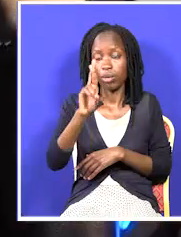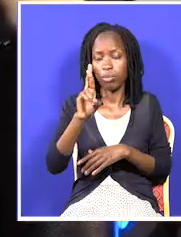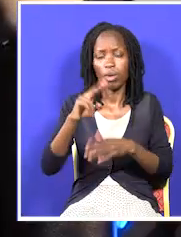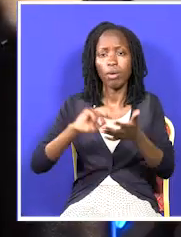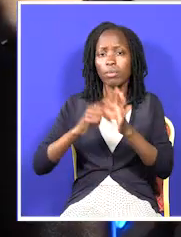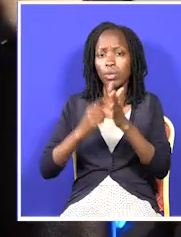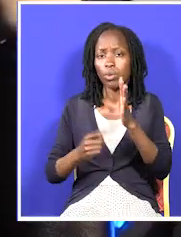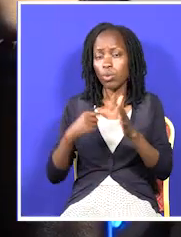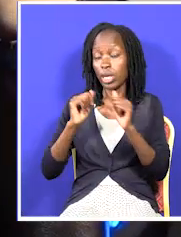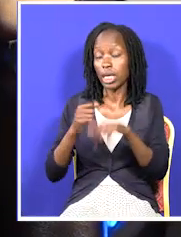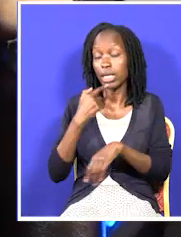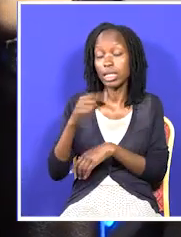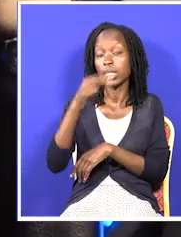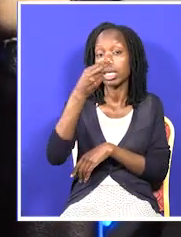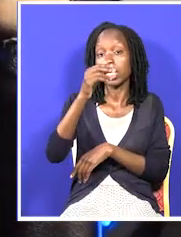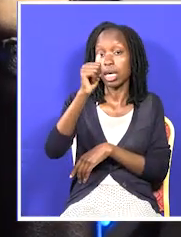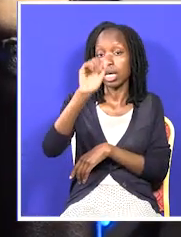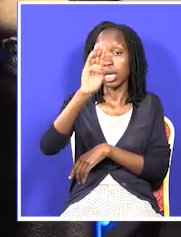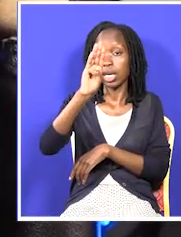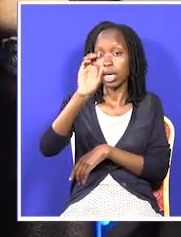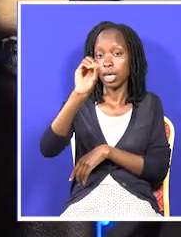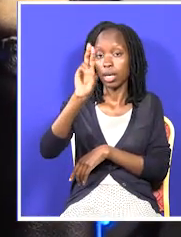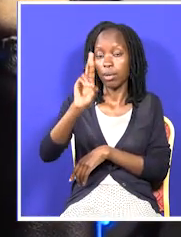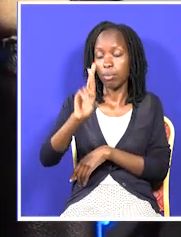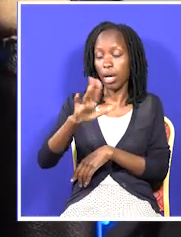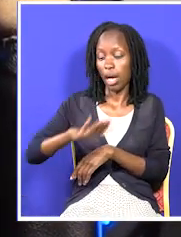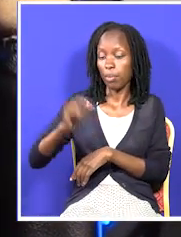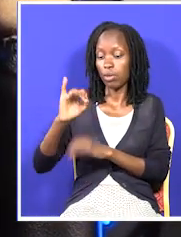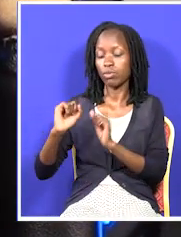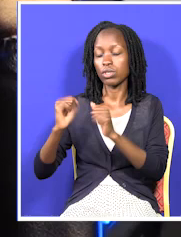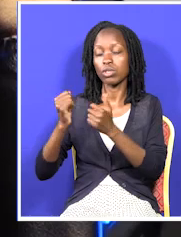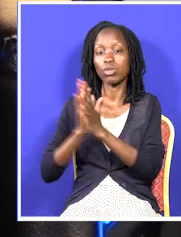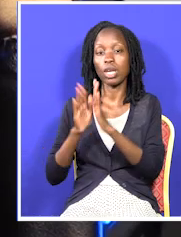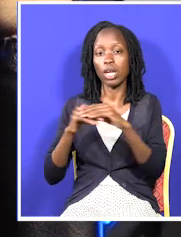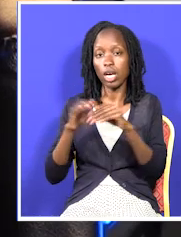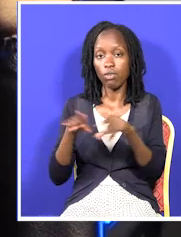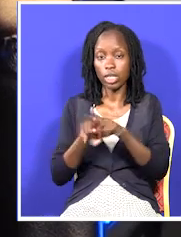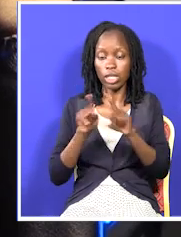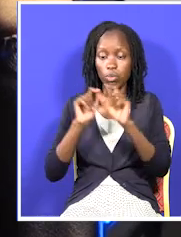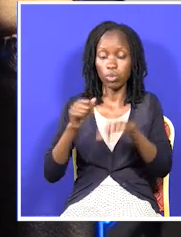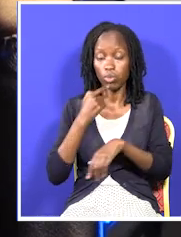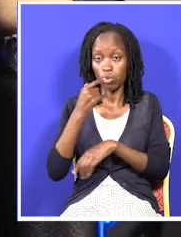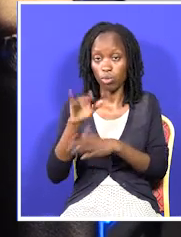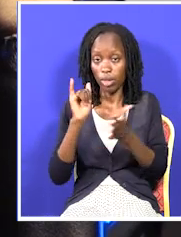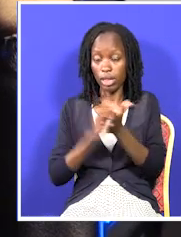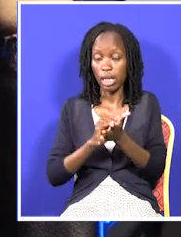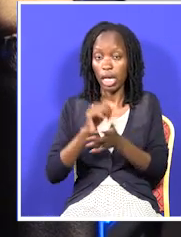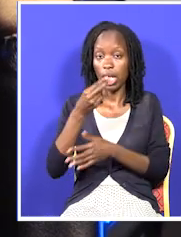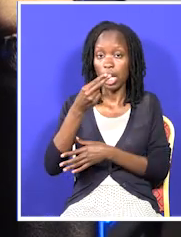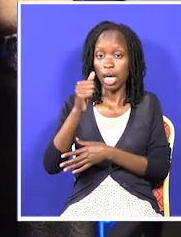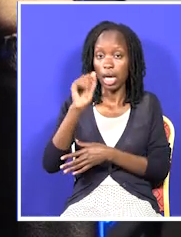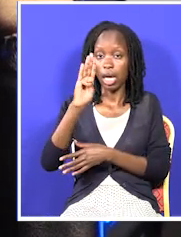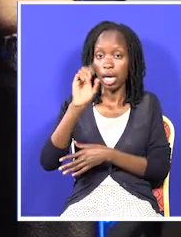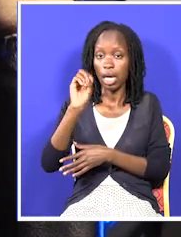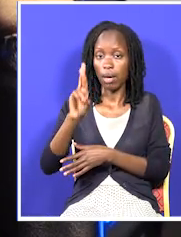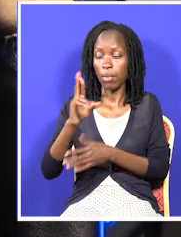can simply say that a harbor is a place of security and comfort. We can also say that a harbor is a part